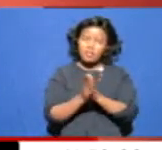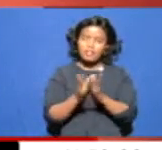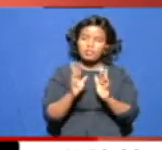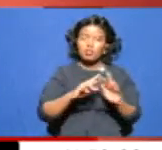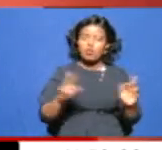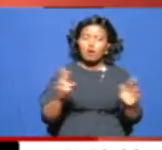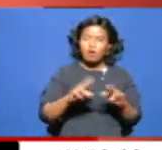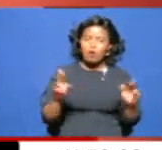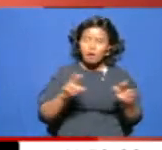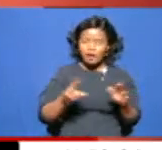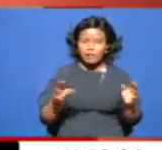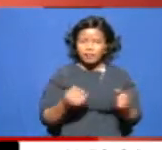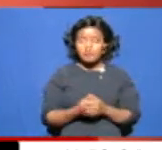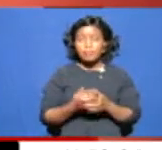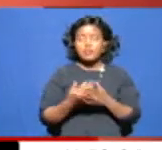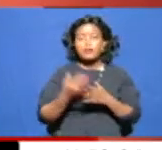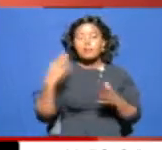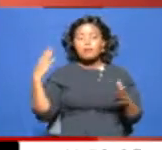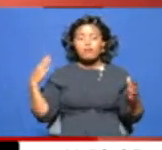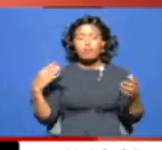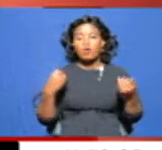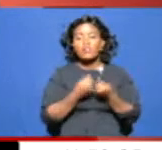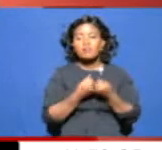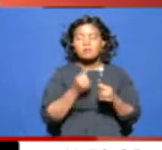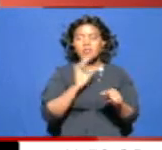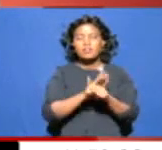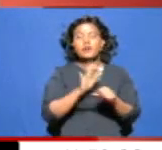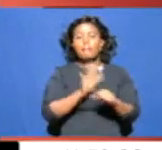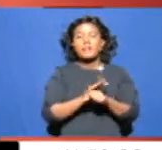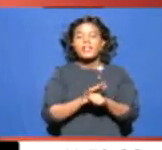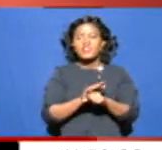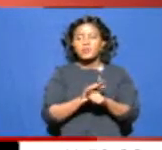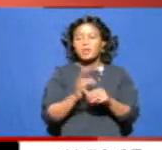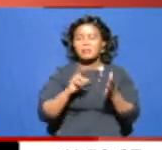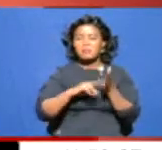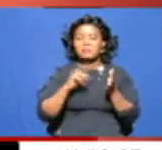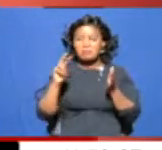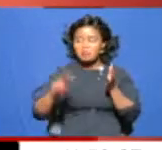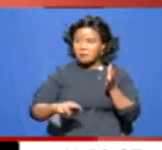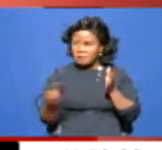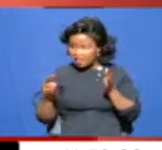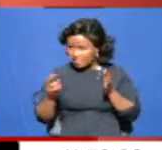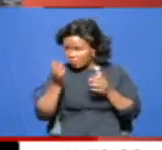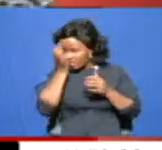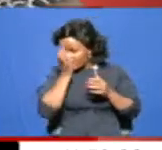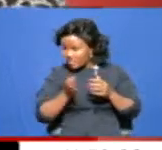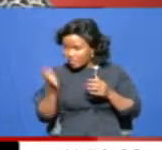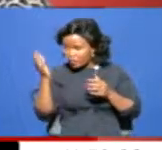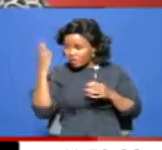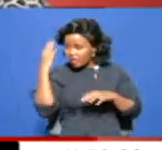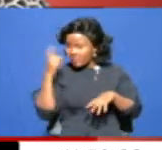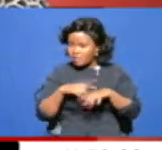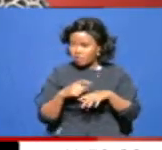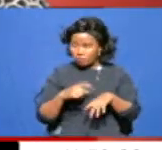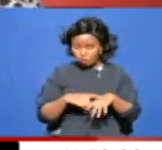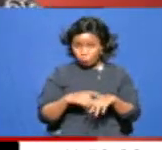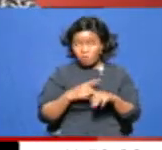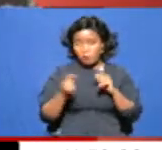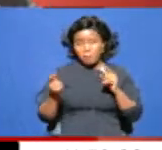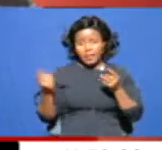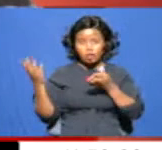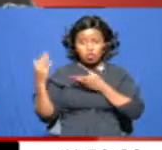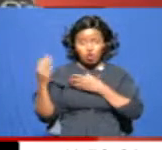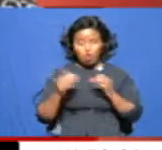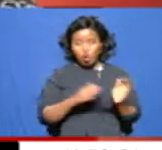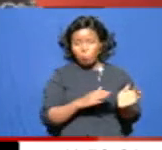couple of games being absconded last season. I hope that will not happen this season. I think maybe they're planned better. Mm-hmm. And we've